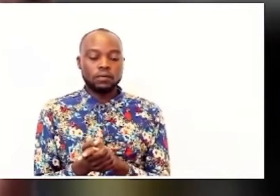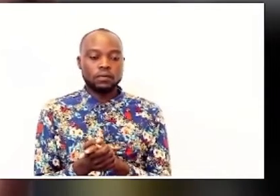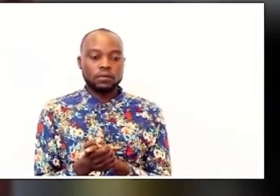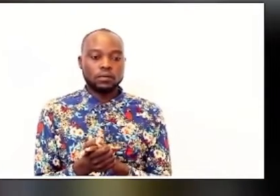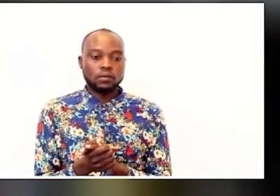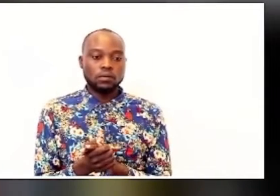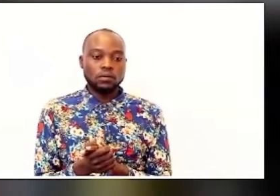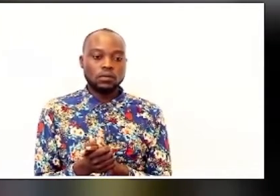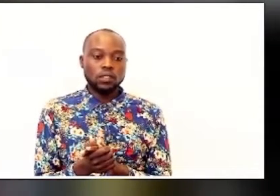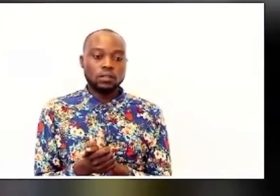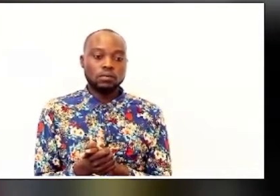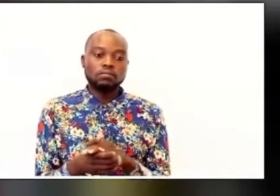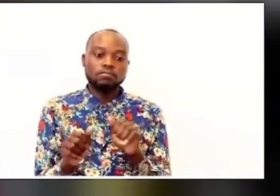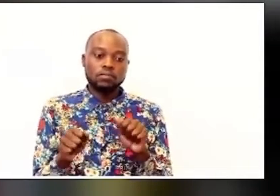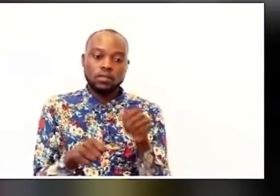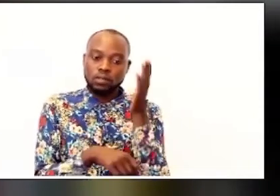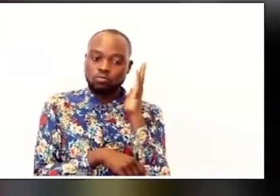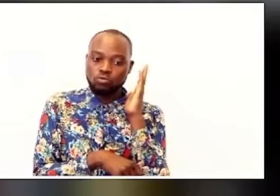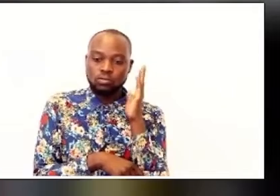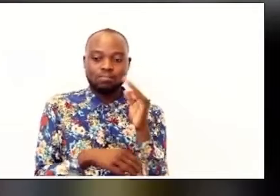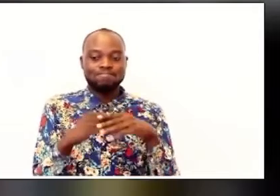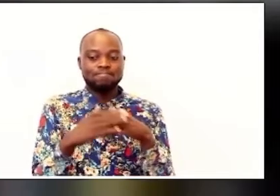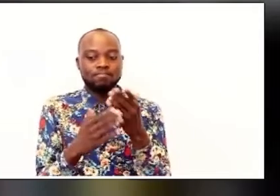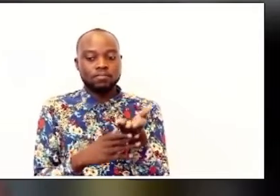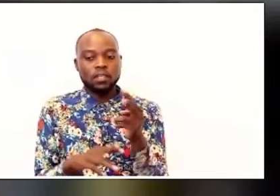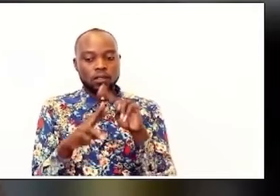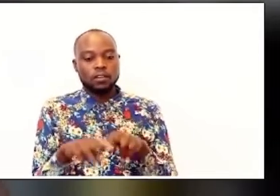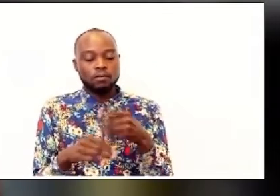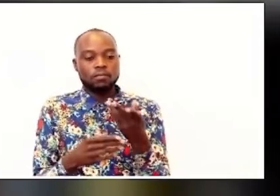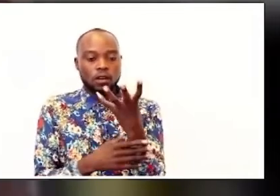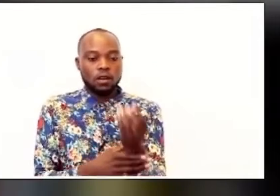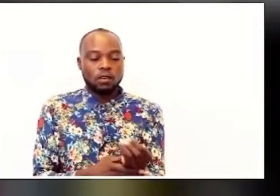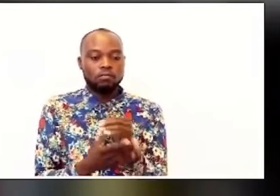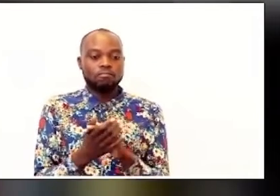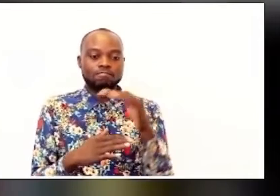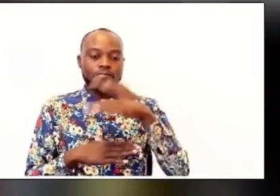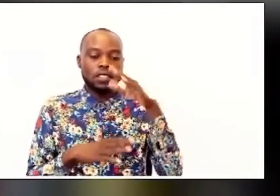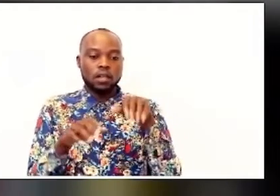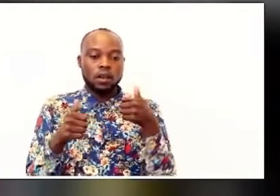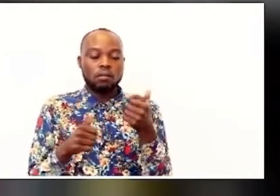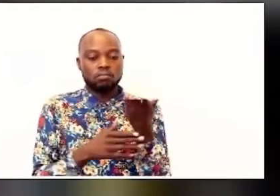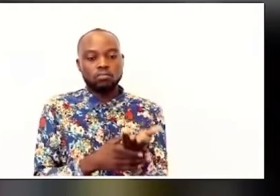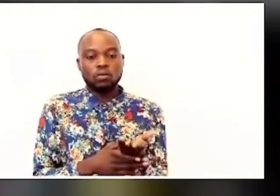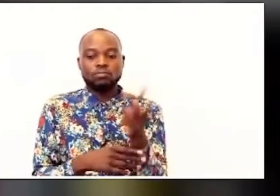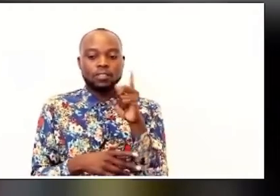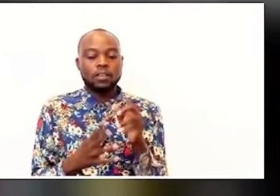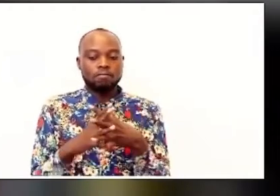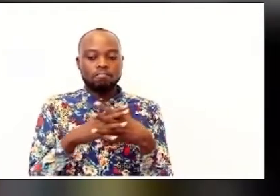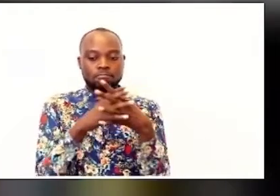new model of globalization is likely to have three major hubs: North America, Asia, and